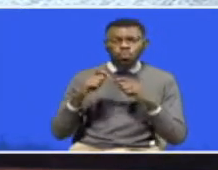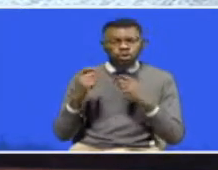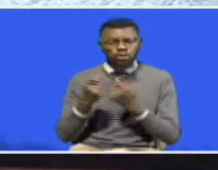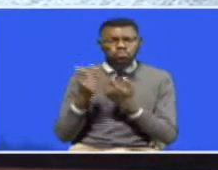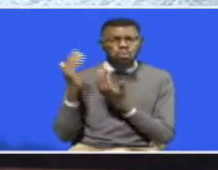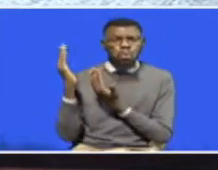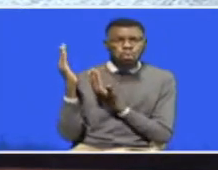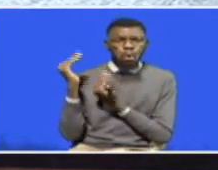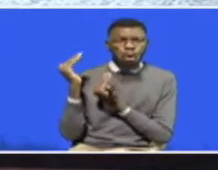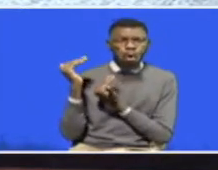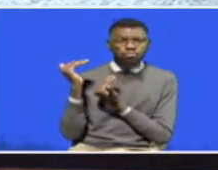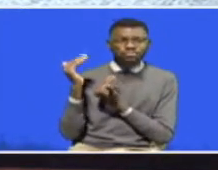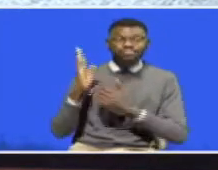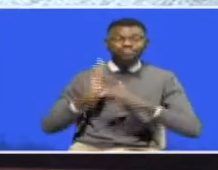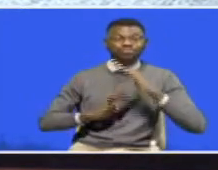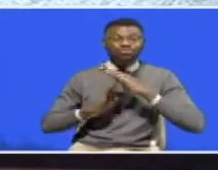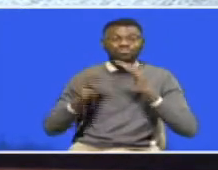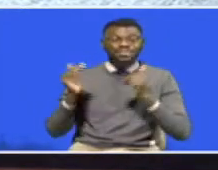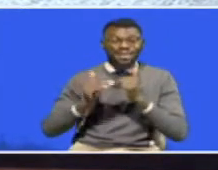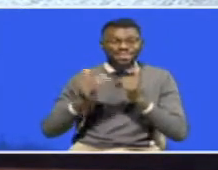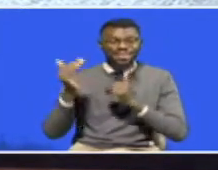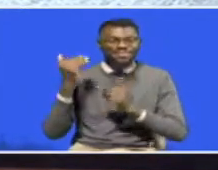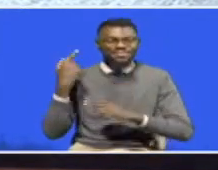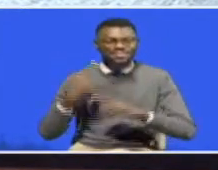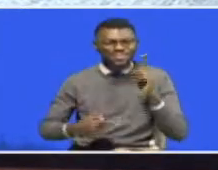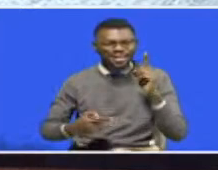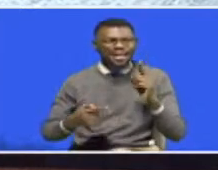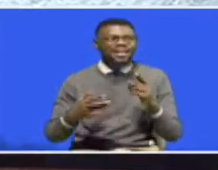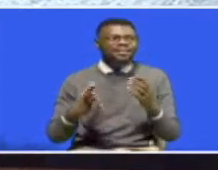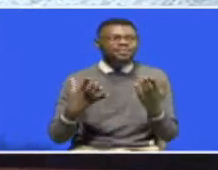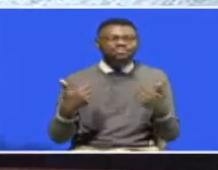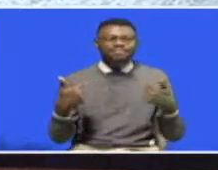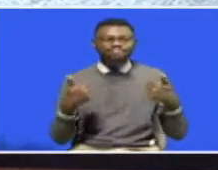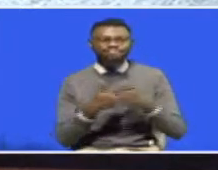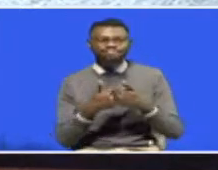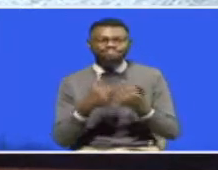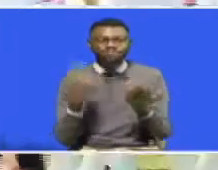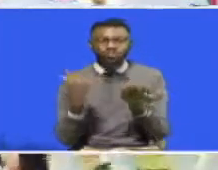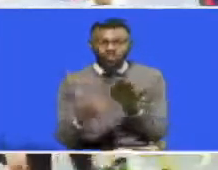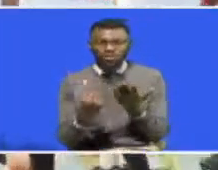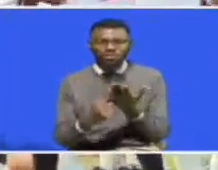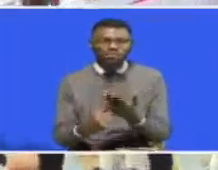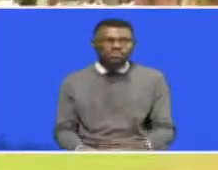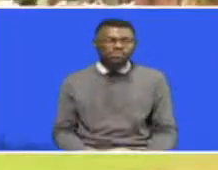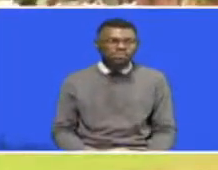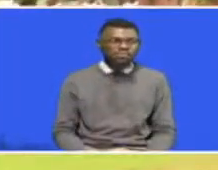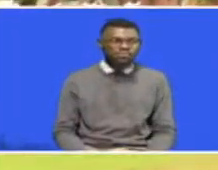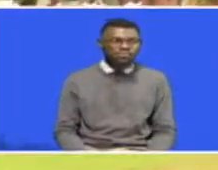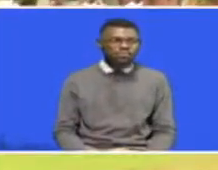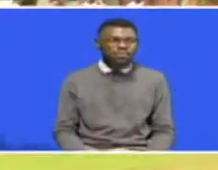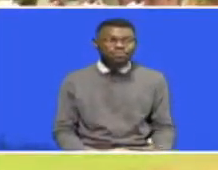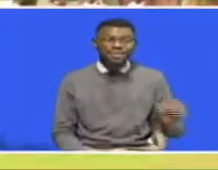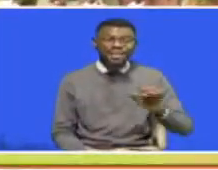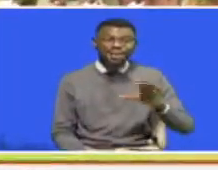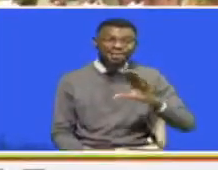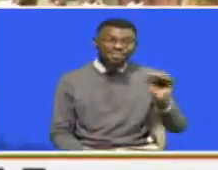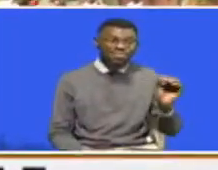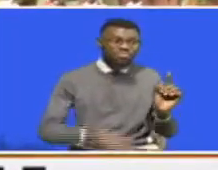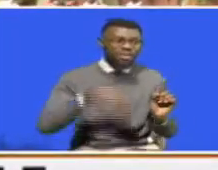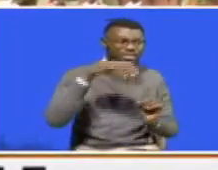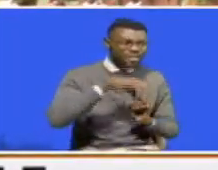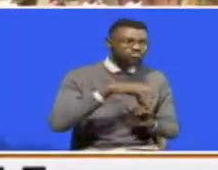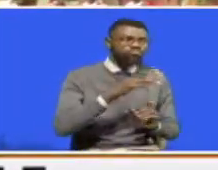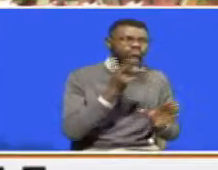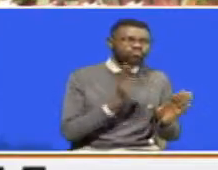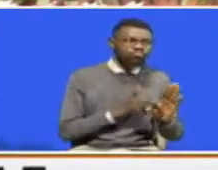top position in next year's school games set to be held in Uganda. At the East African Championship, we participated well.